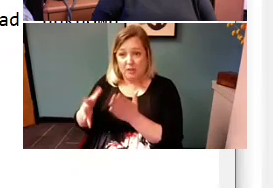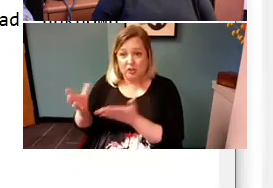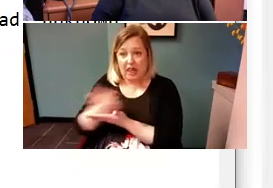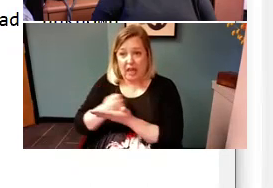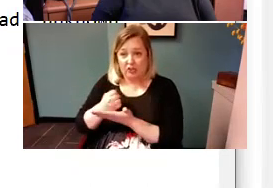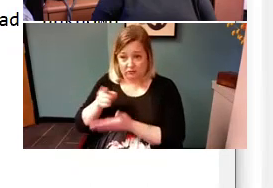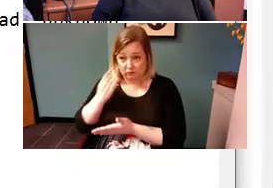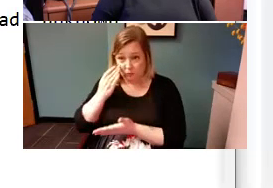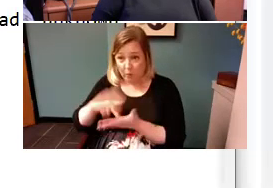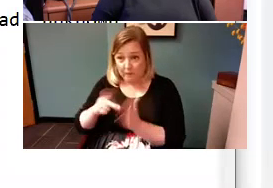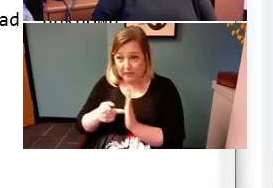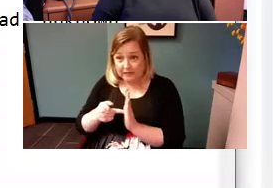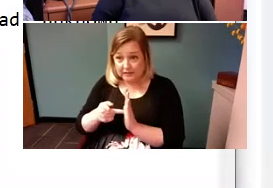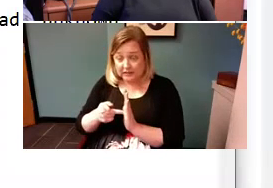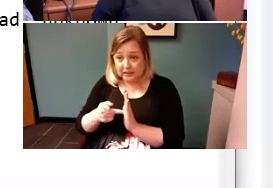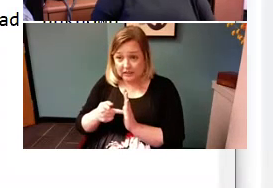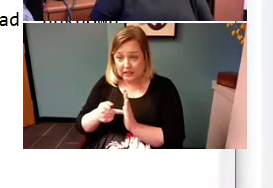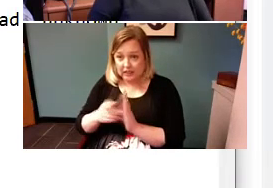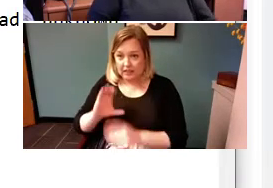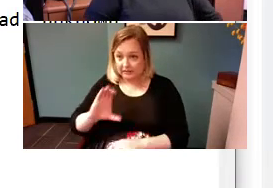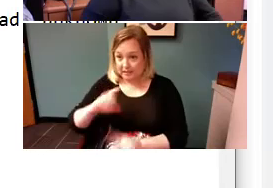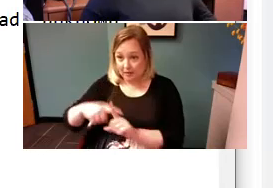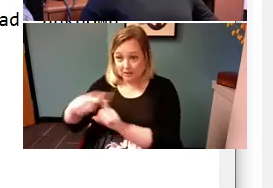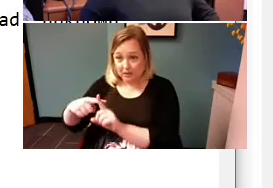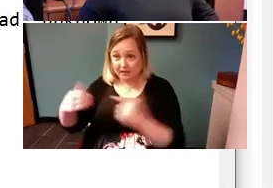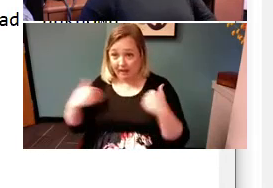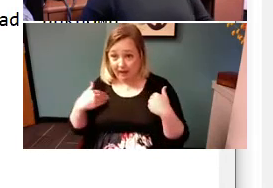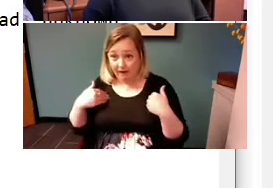whether C++ has automated garbage collection.